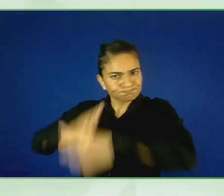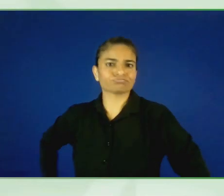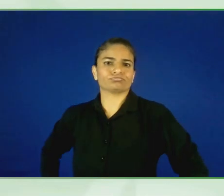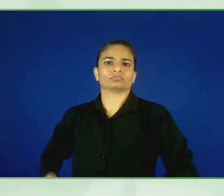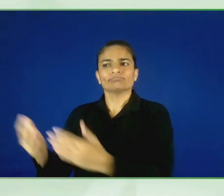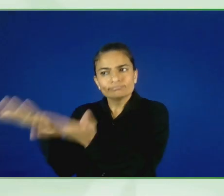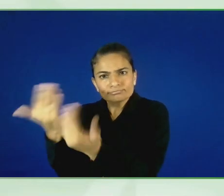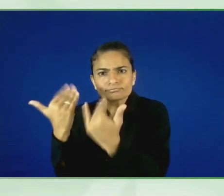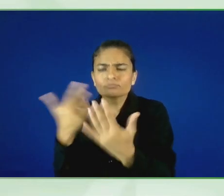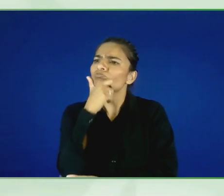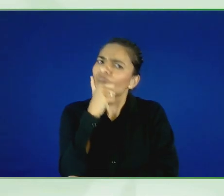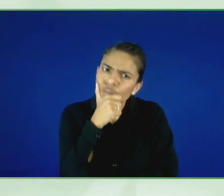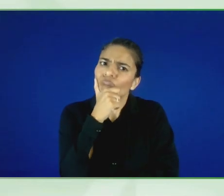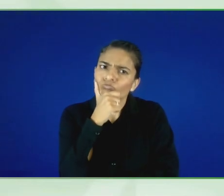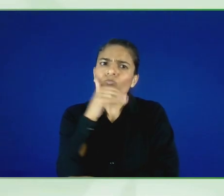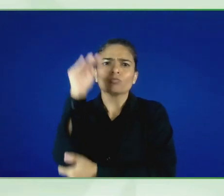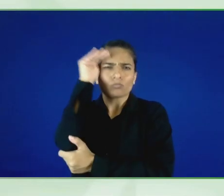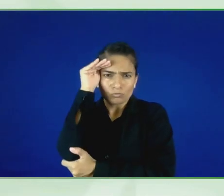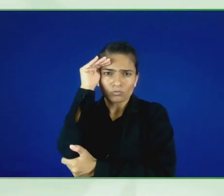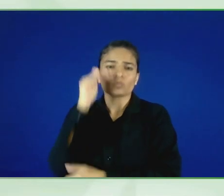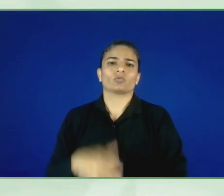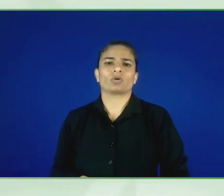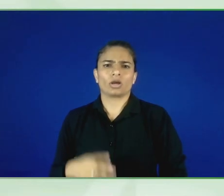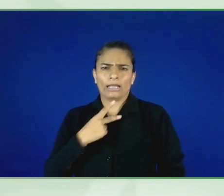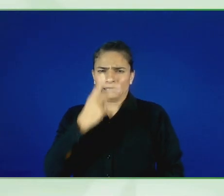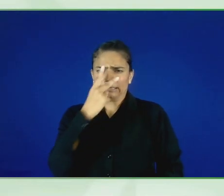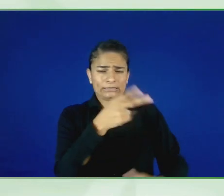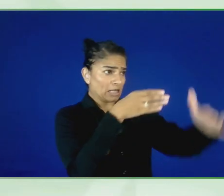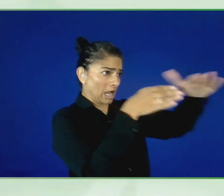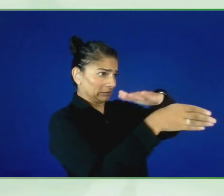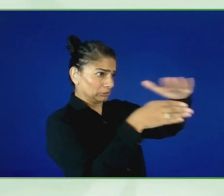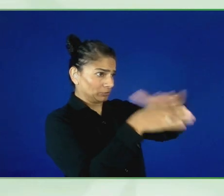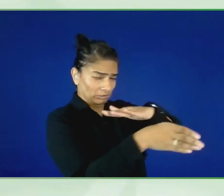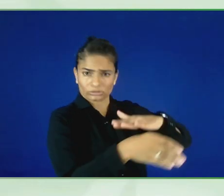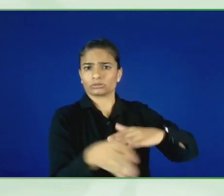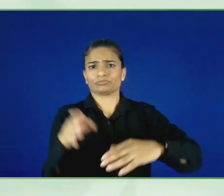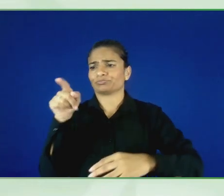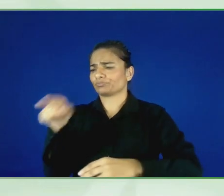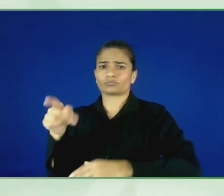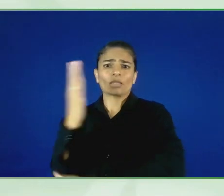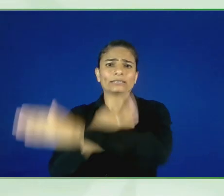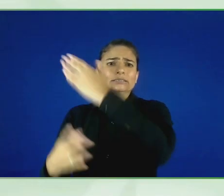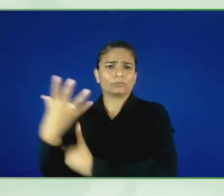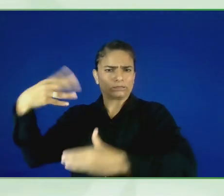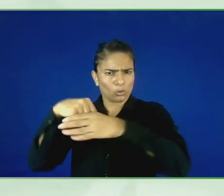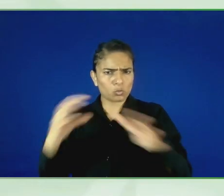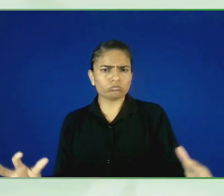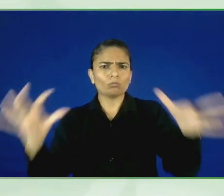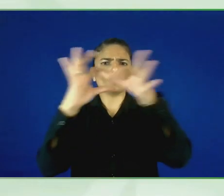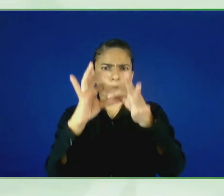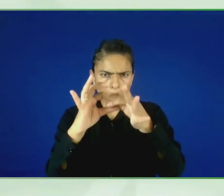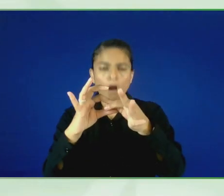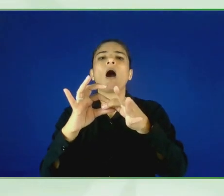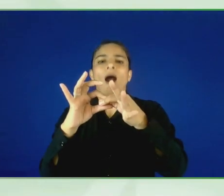inclusion strategy, we really had a clear global approach. We really wanted to embed accessibility into